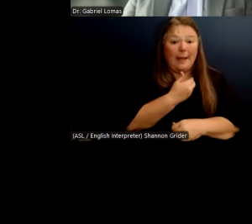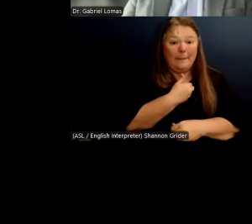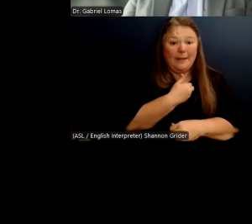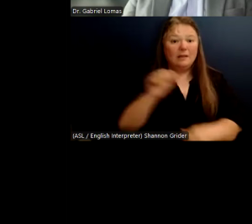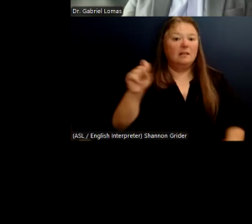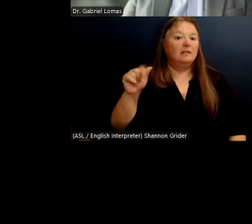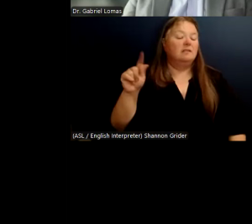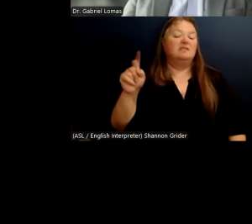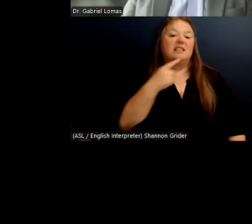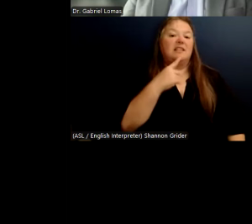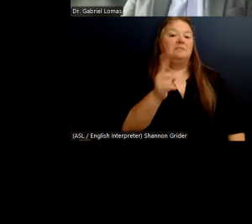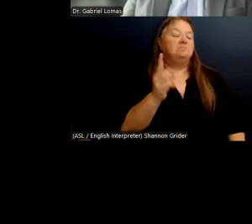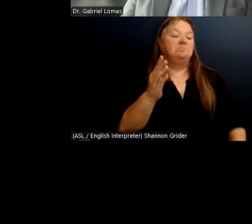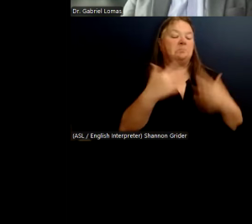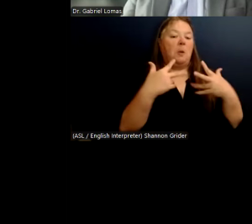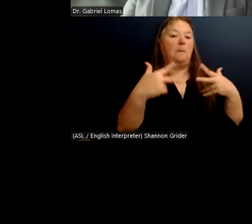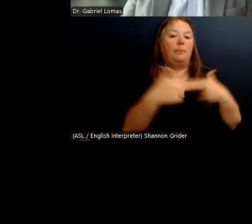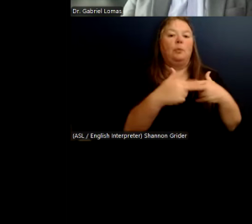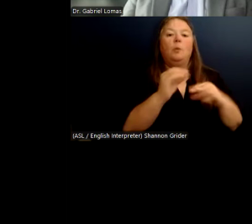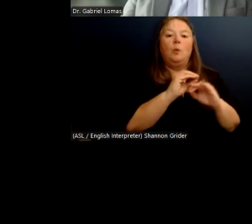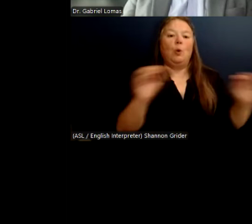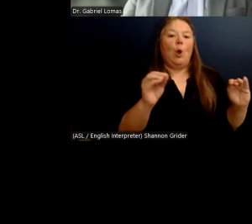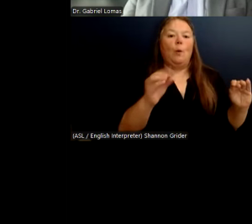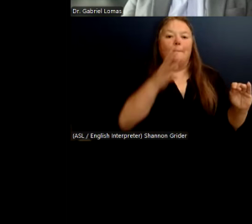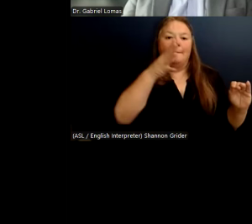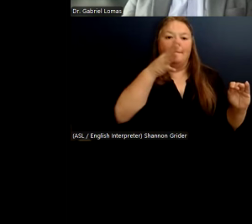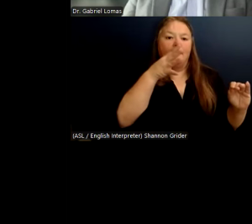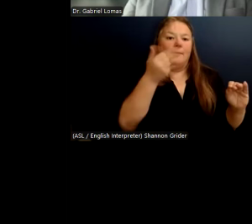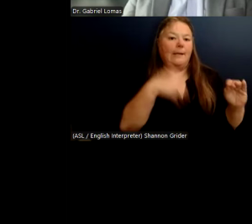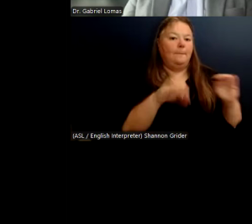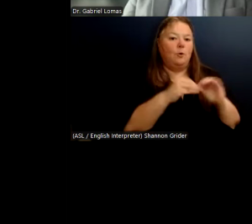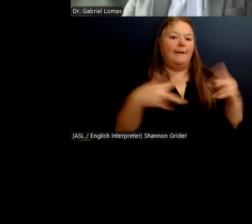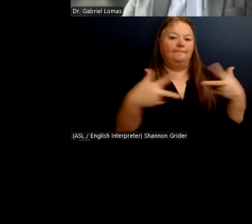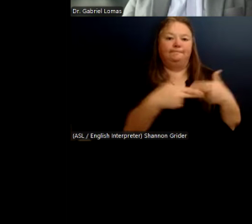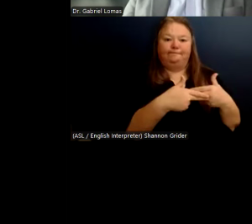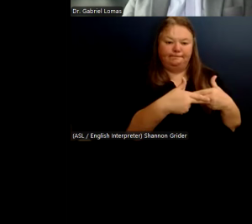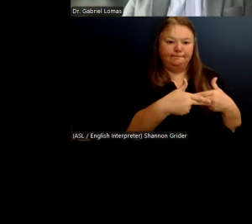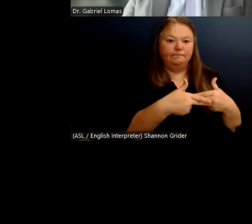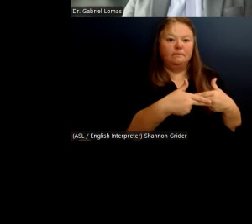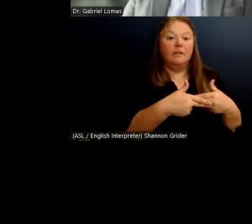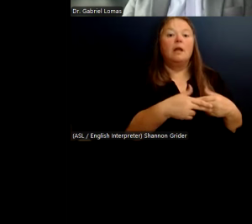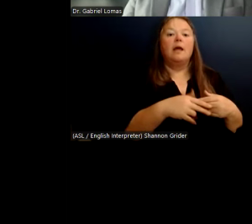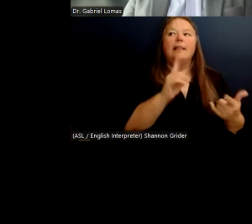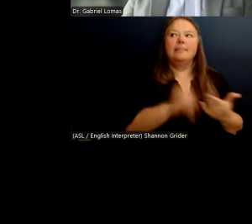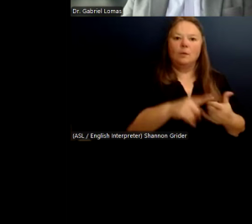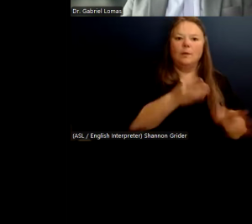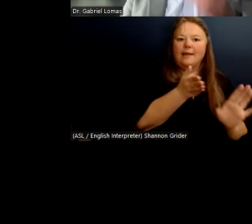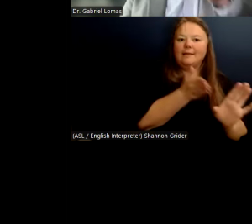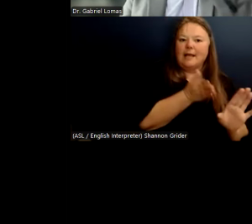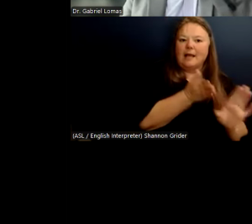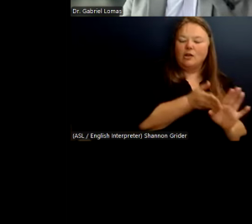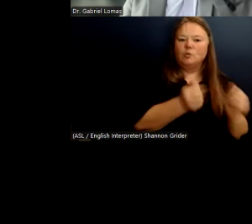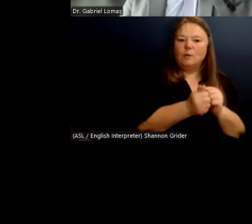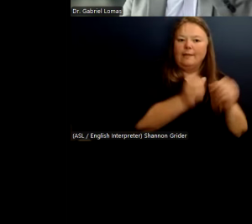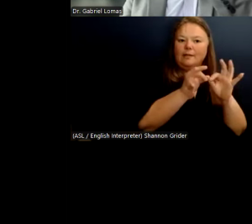custody from this mother. Now, after an evaluation by a psychologist who was skilled in ASL, it was clear that the evidence did not support